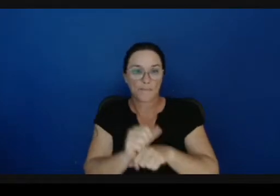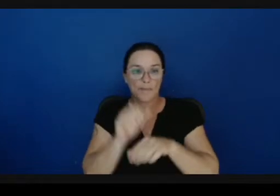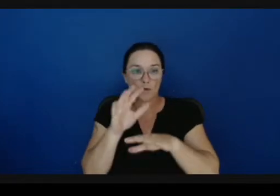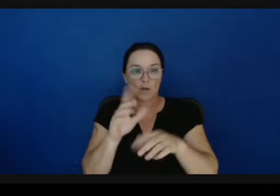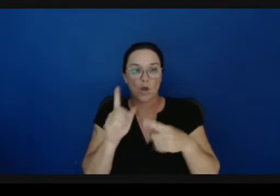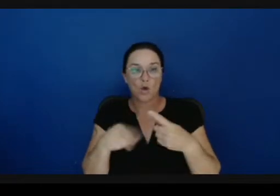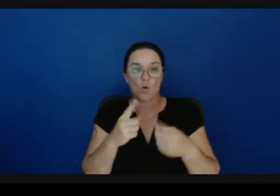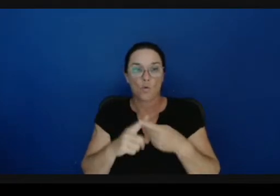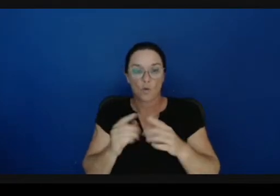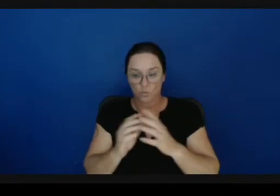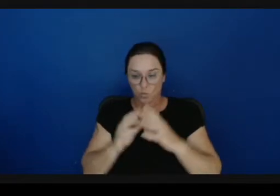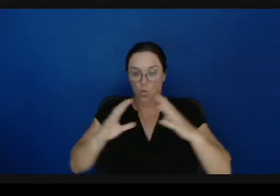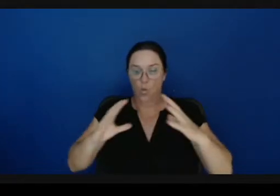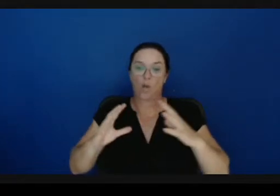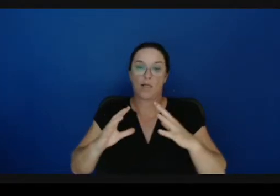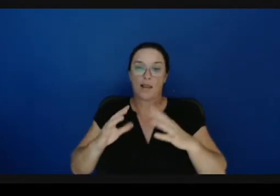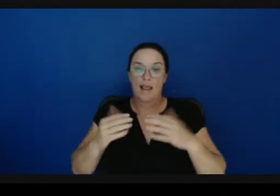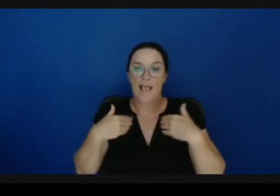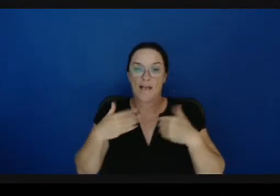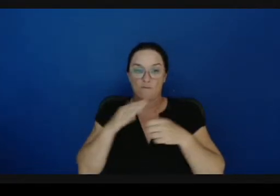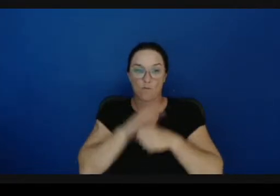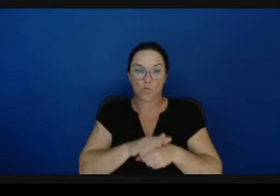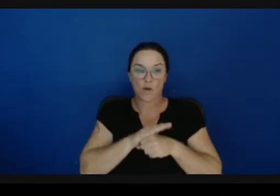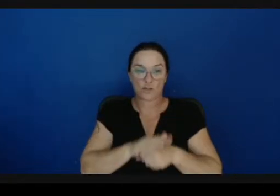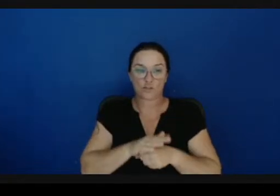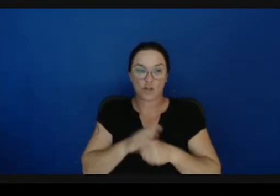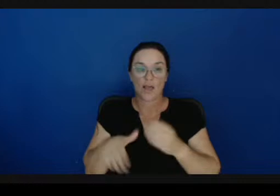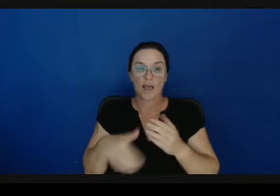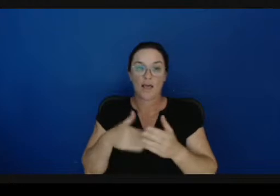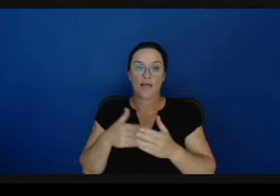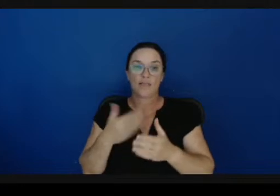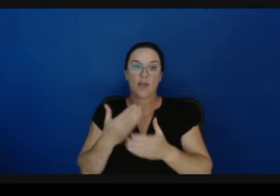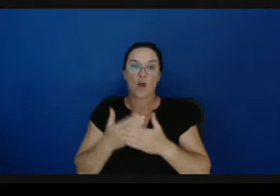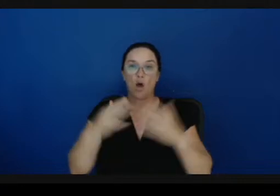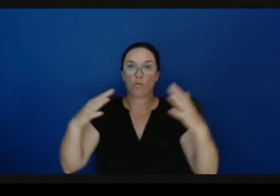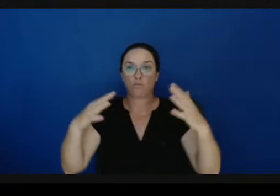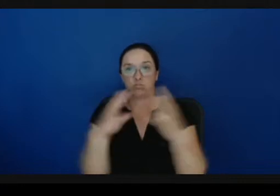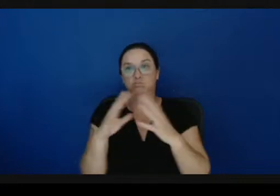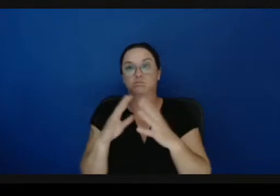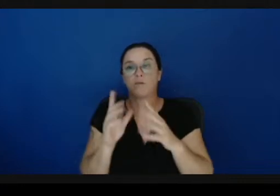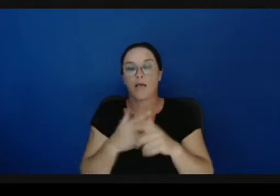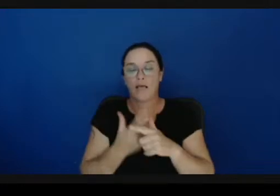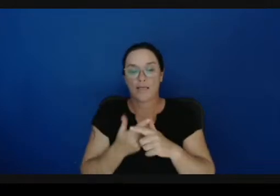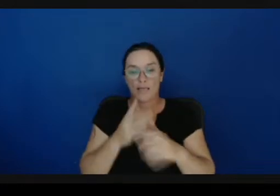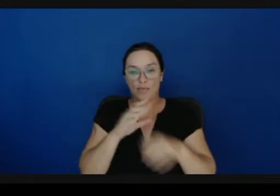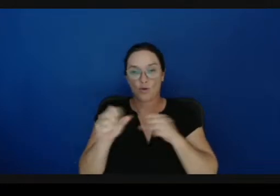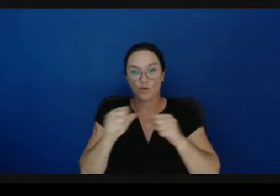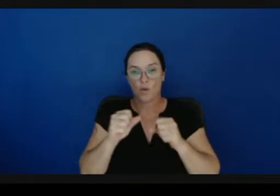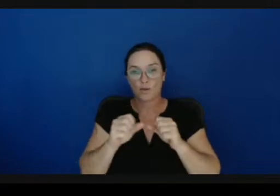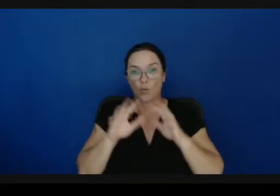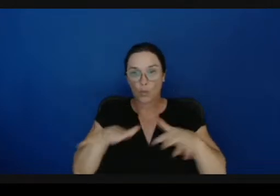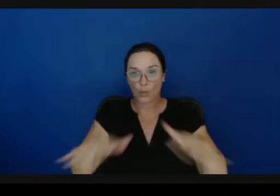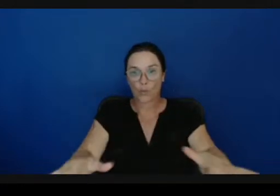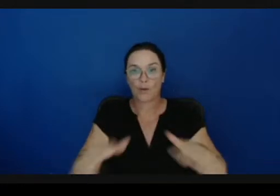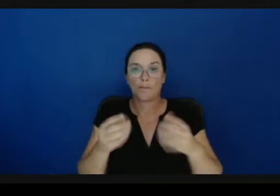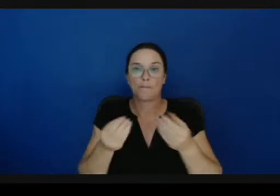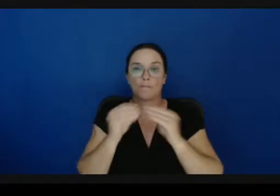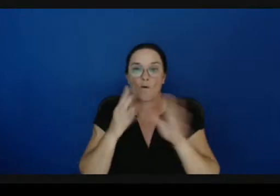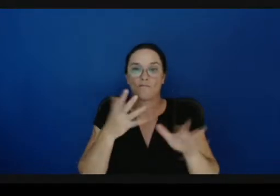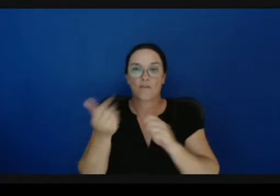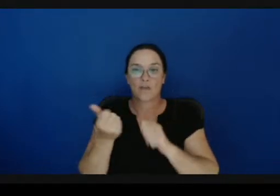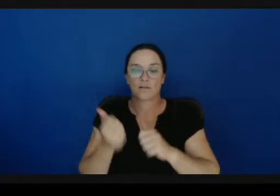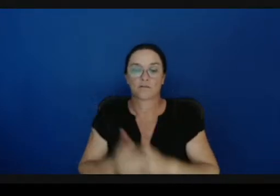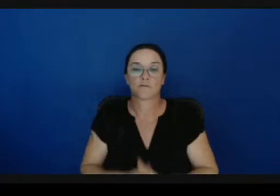and pressurized, all the little cracks that exist all get closed, and the earthquakes can move through there faster. It's all more compressed.